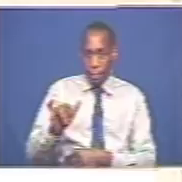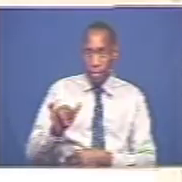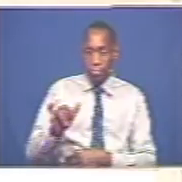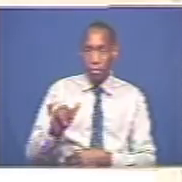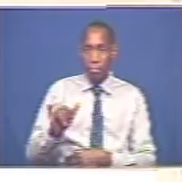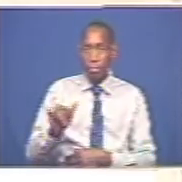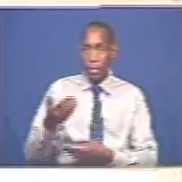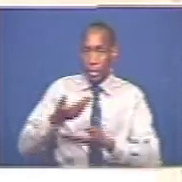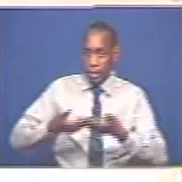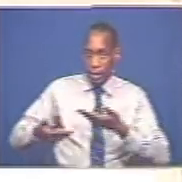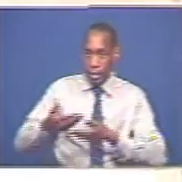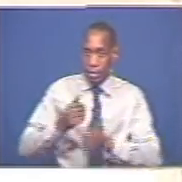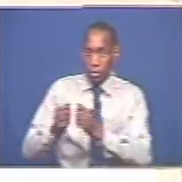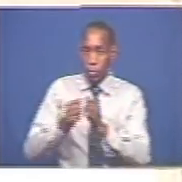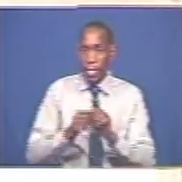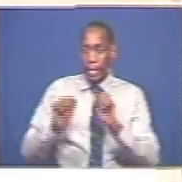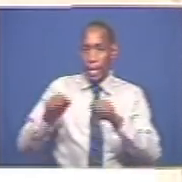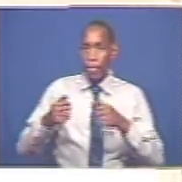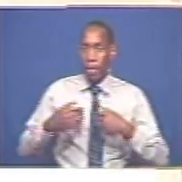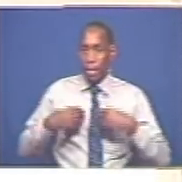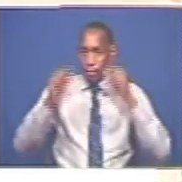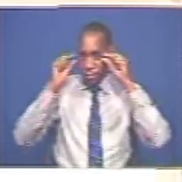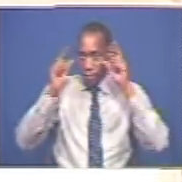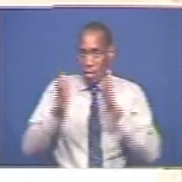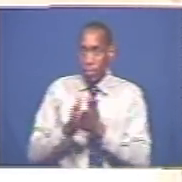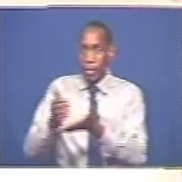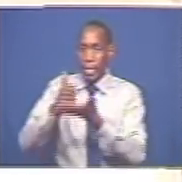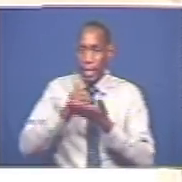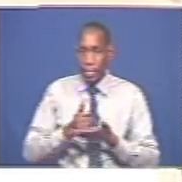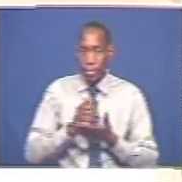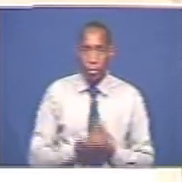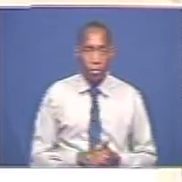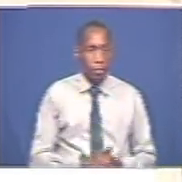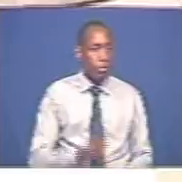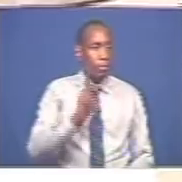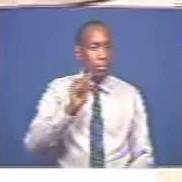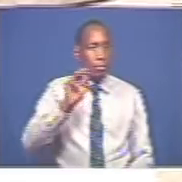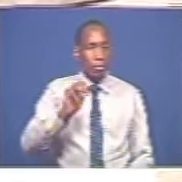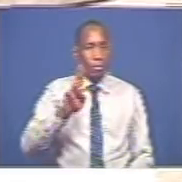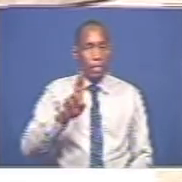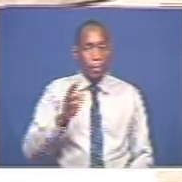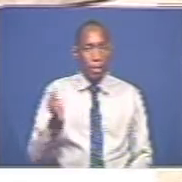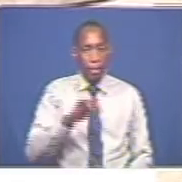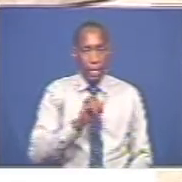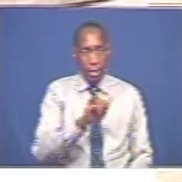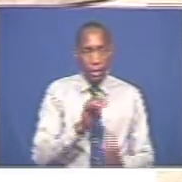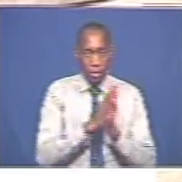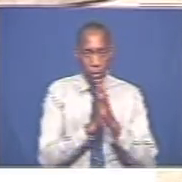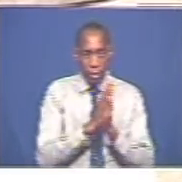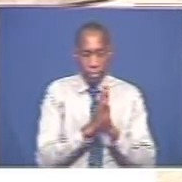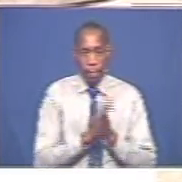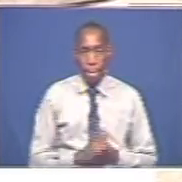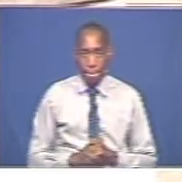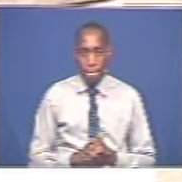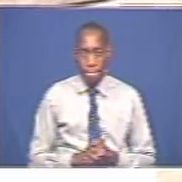them so they can be able to create awareness and assistance. Come on. You know, coming back to your story,